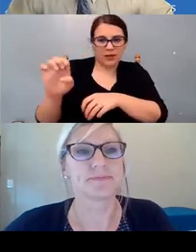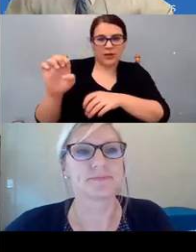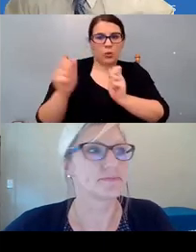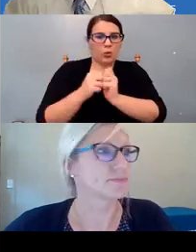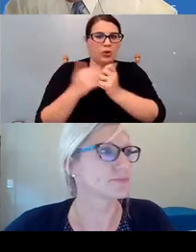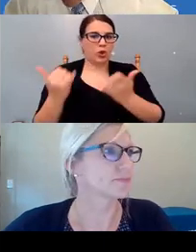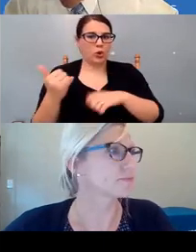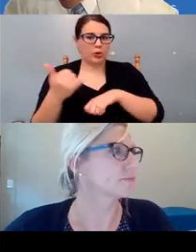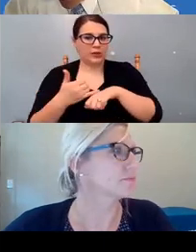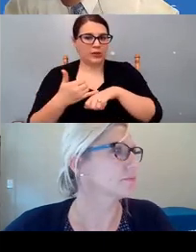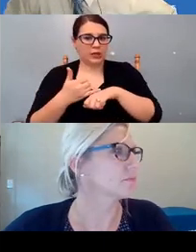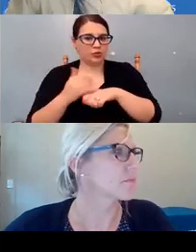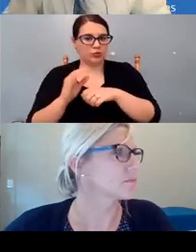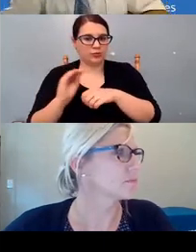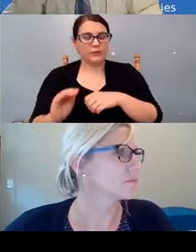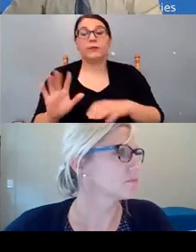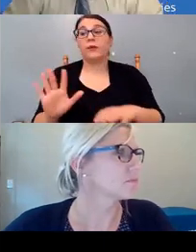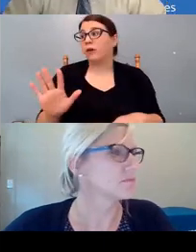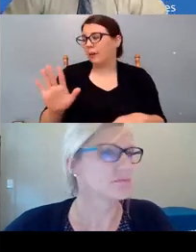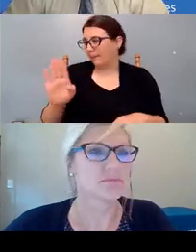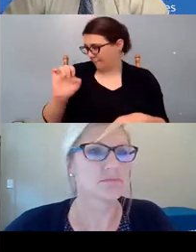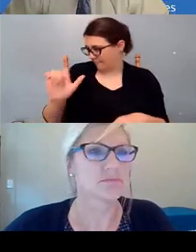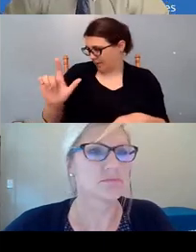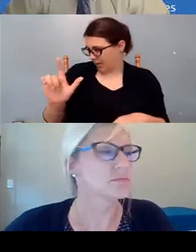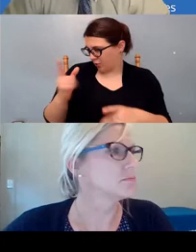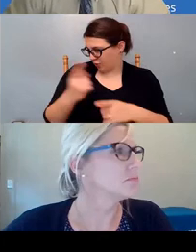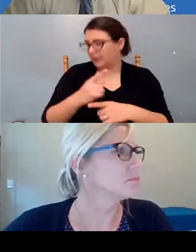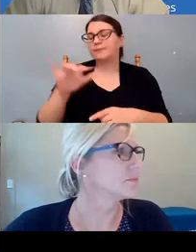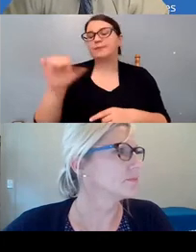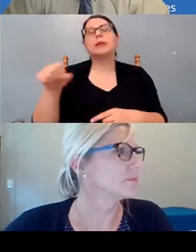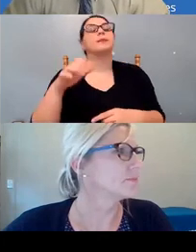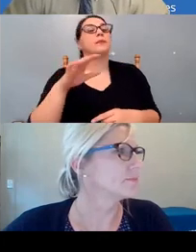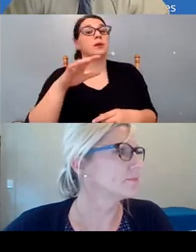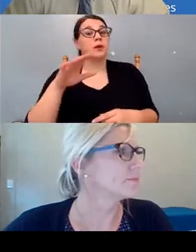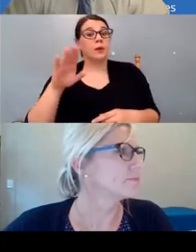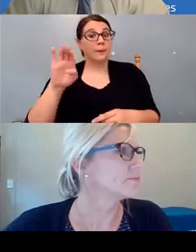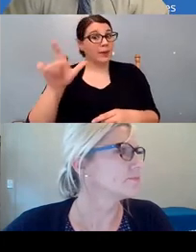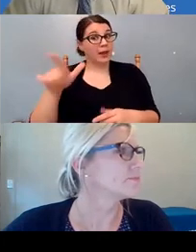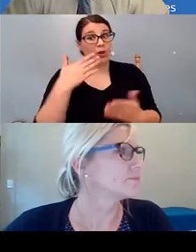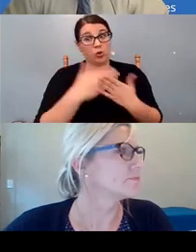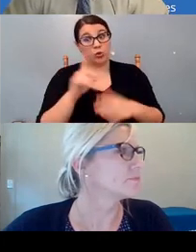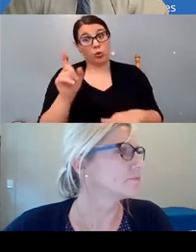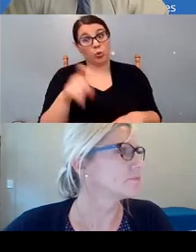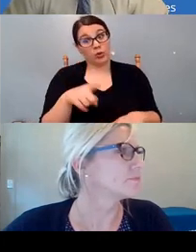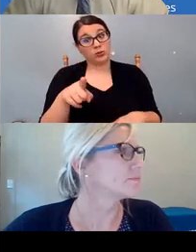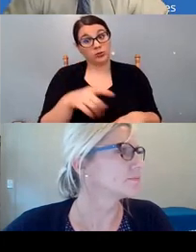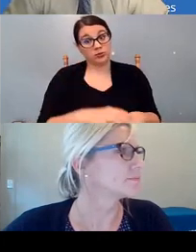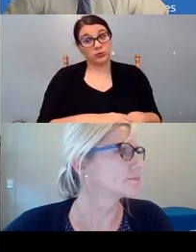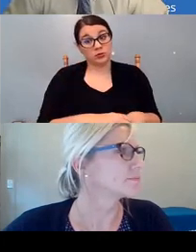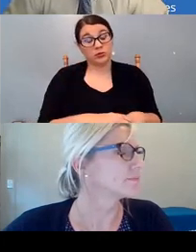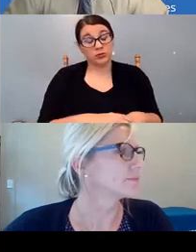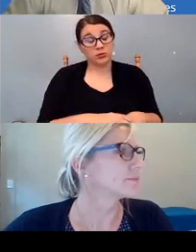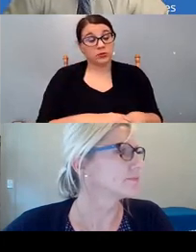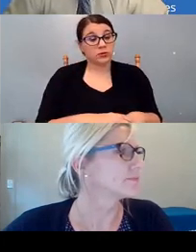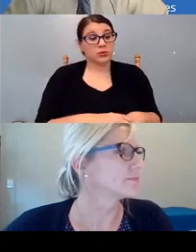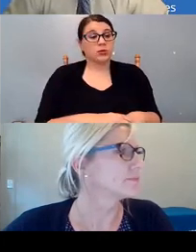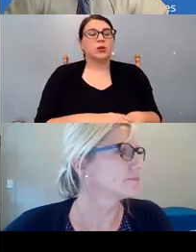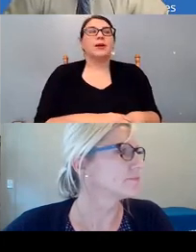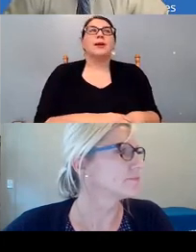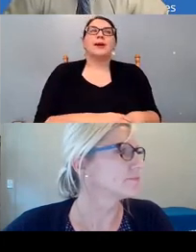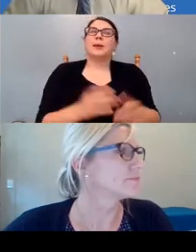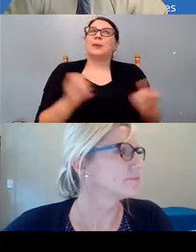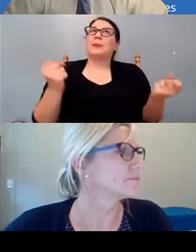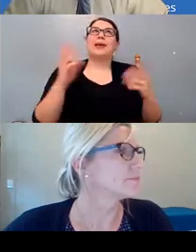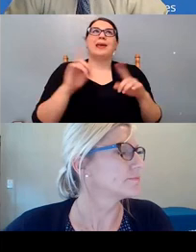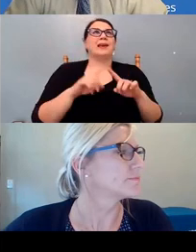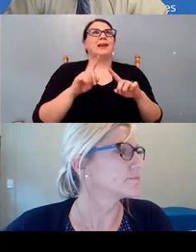Well, I think it was Bill, right? That is an excellent question. So there's a number of dynamics there. Right